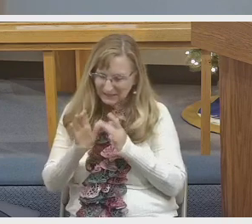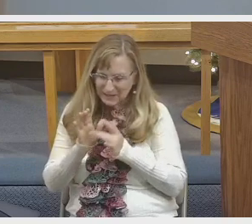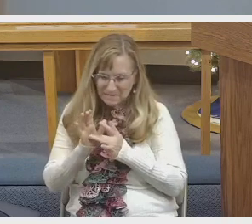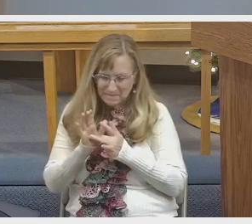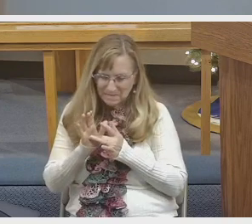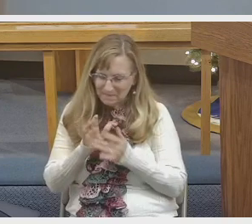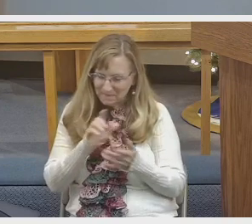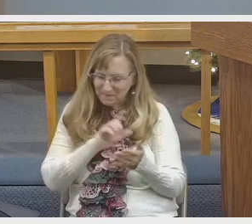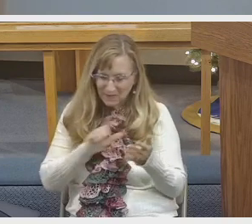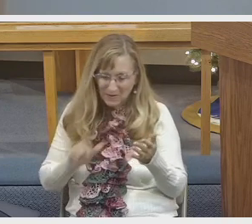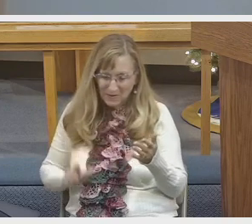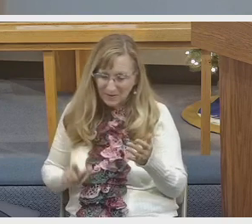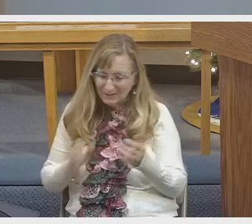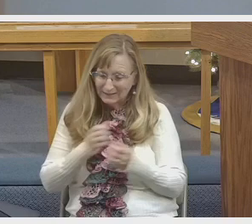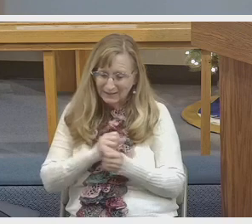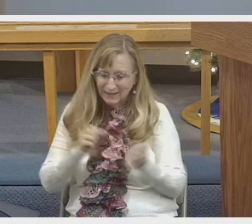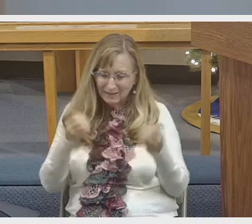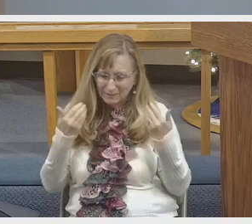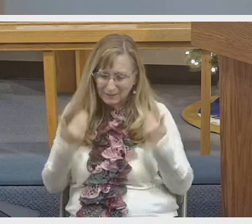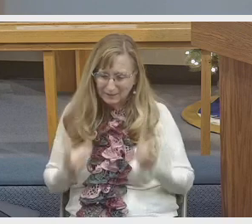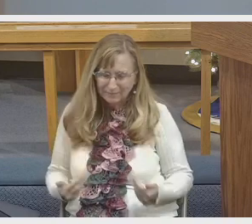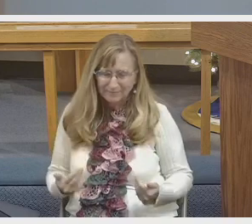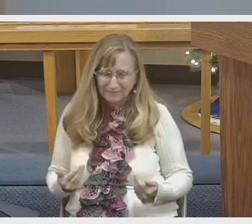The Lord saves me.